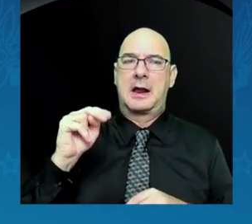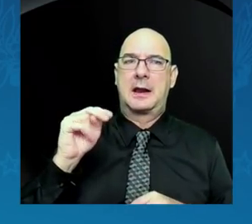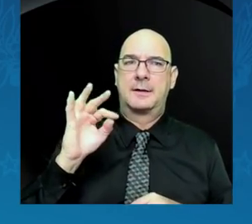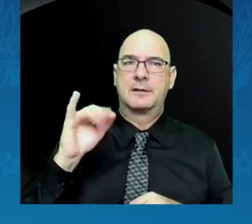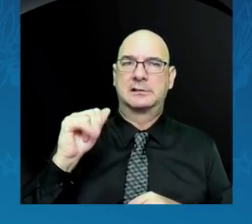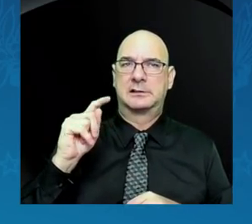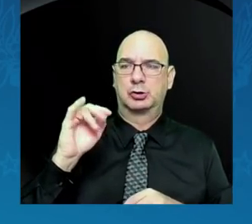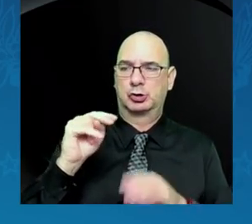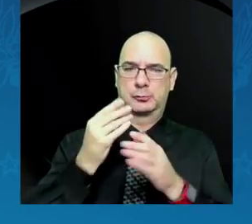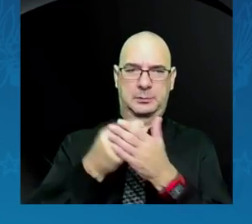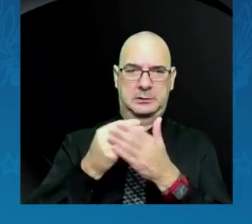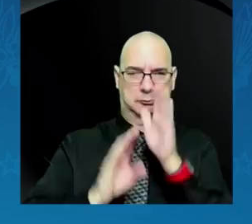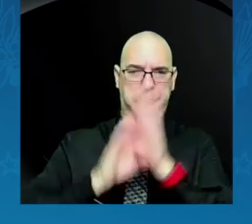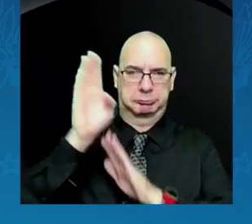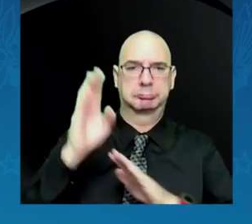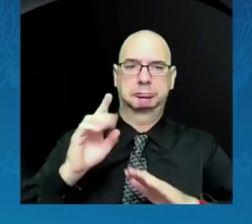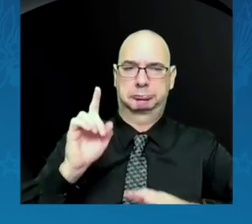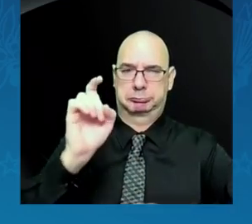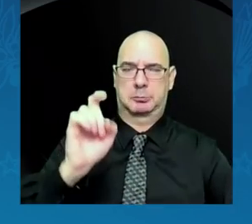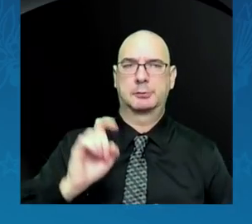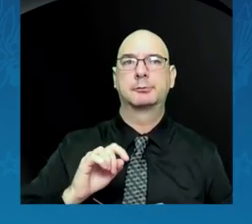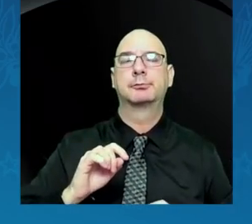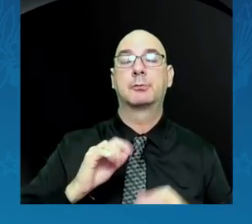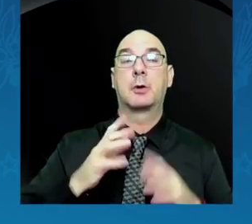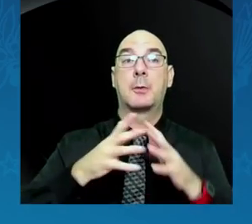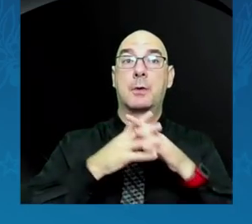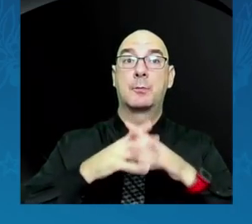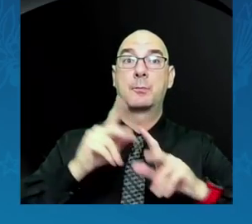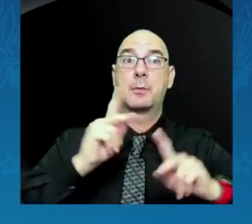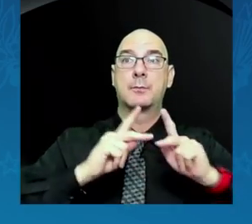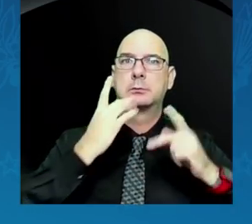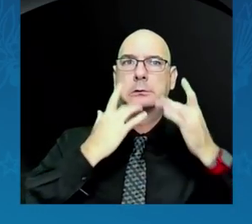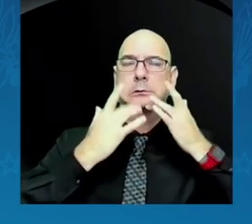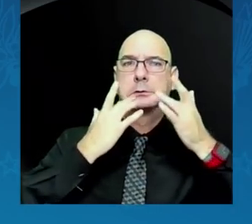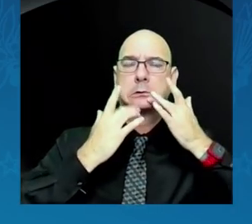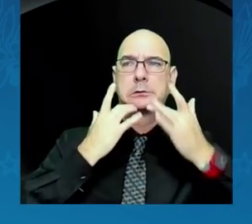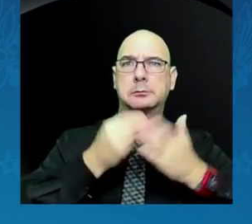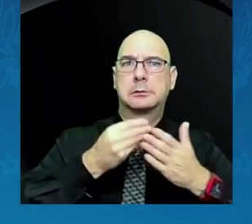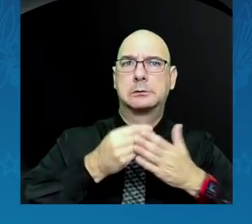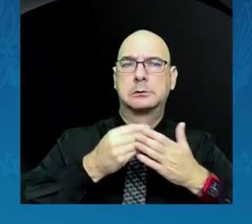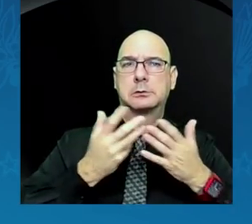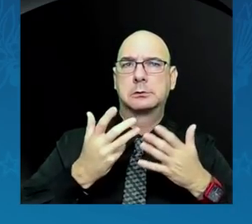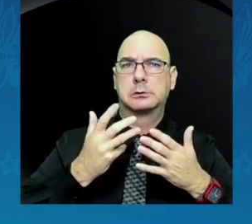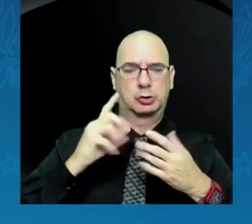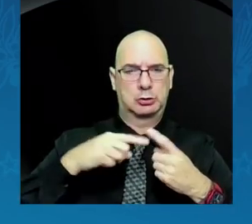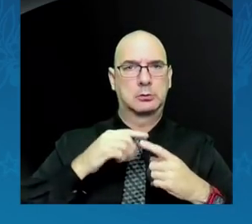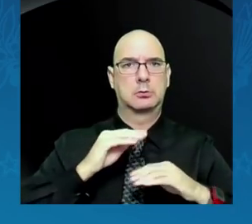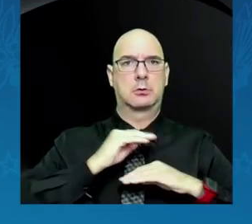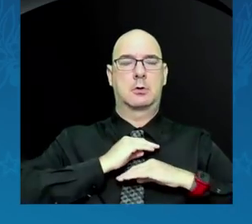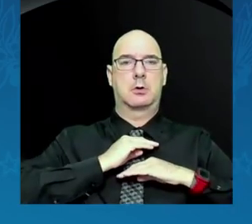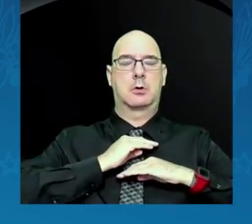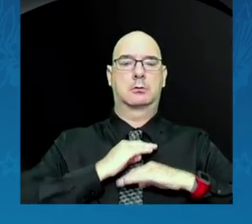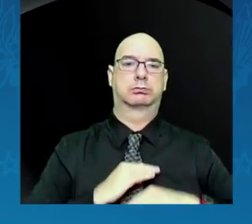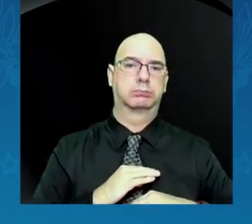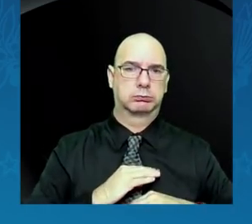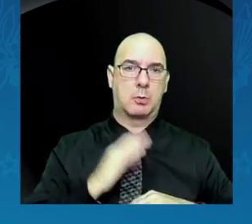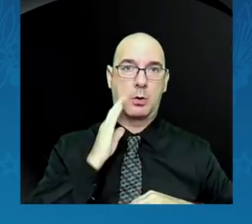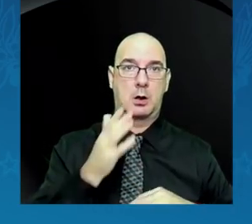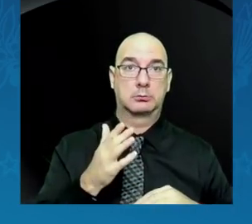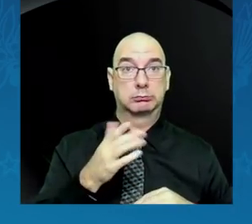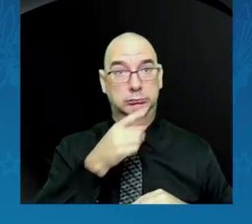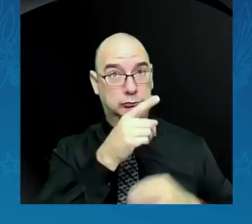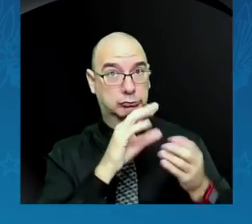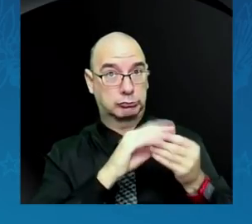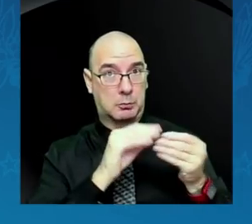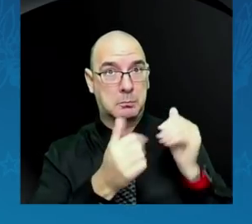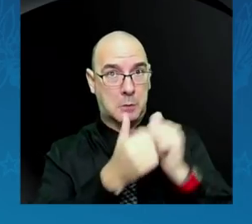can expect to feel relief? You mentioned Christmas in your remarks. Will this be the most expensive Christmas in history after the most expensive Thanksgiving